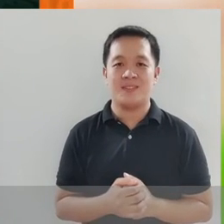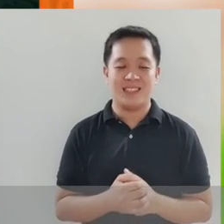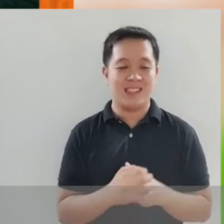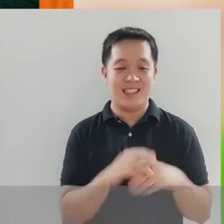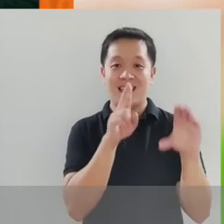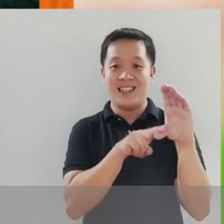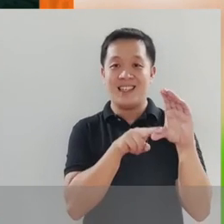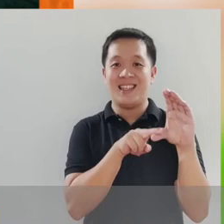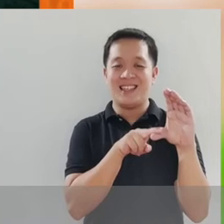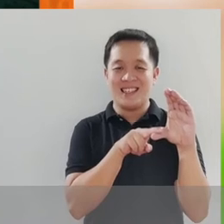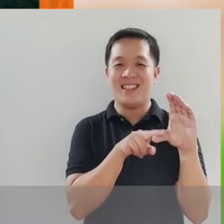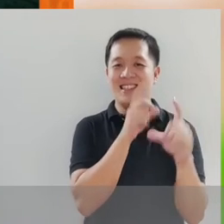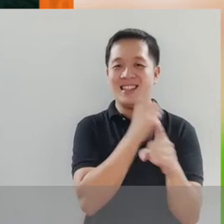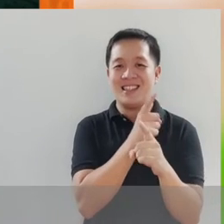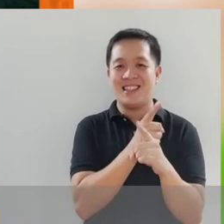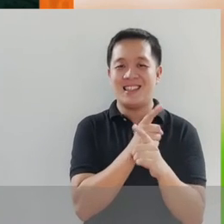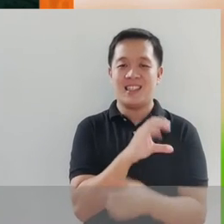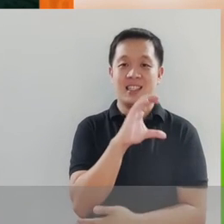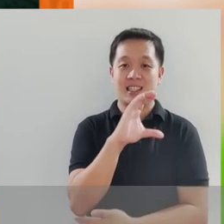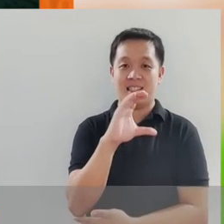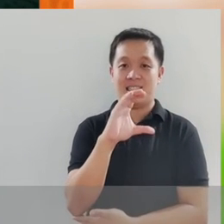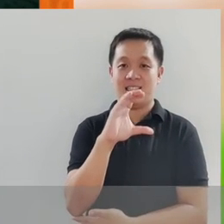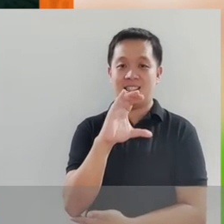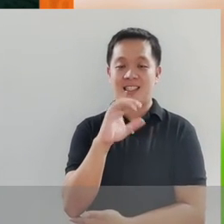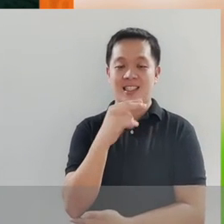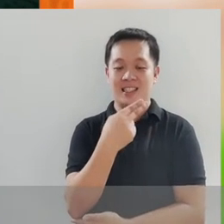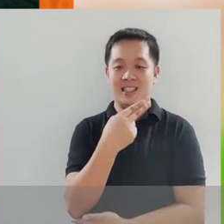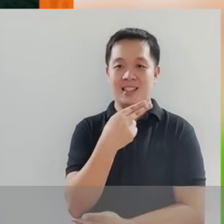Chair is right.